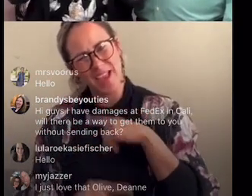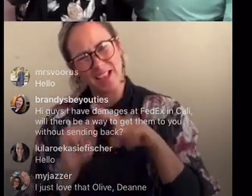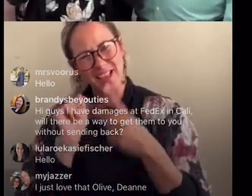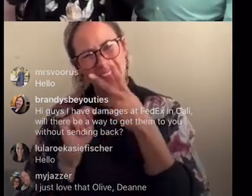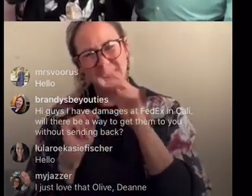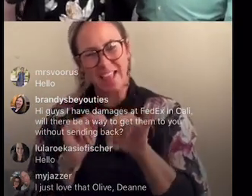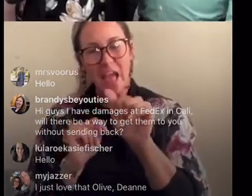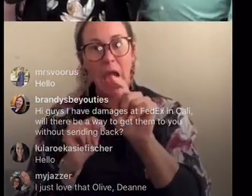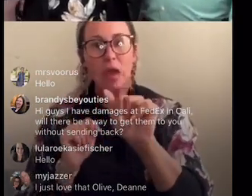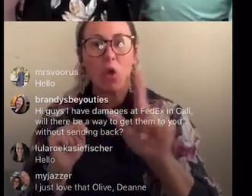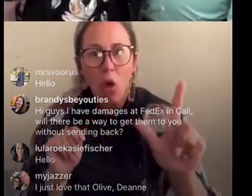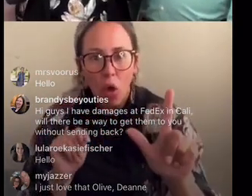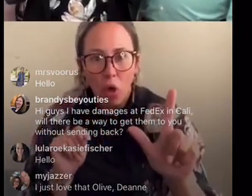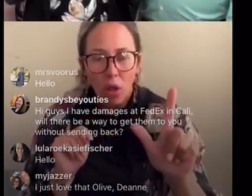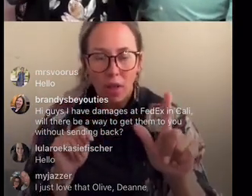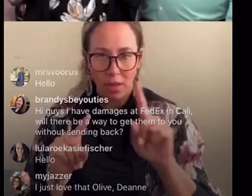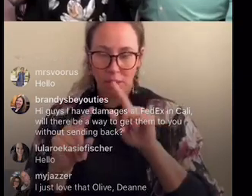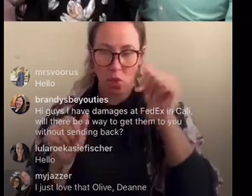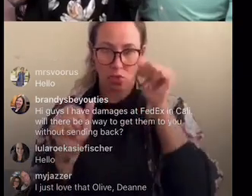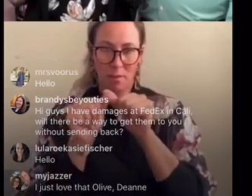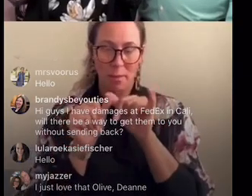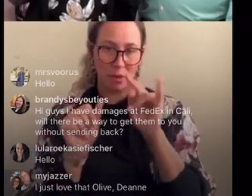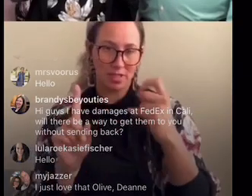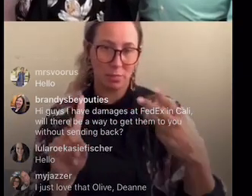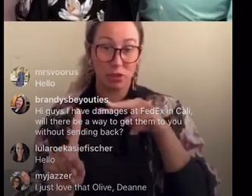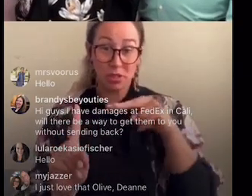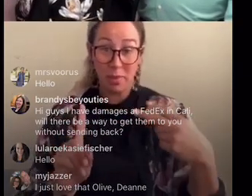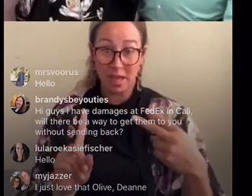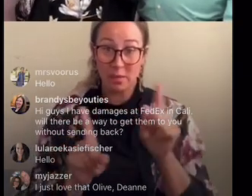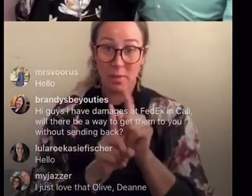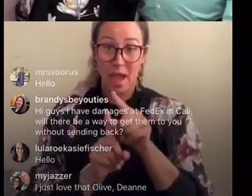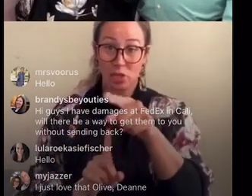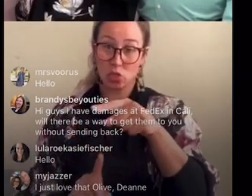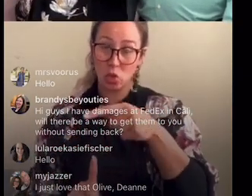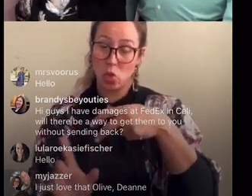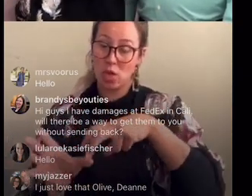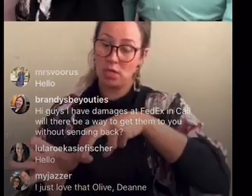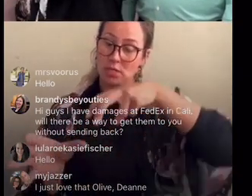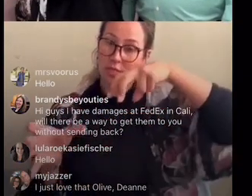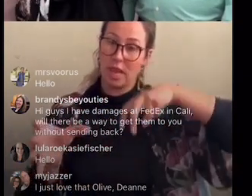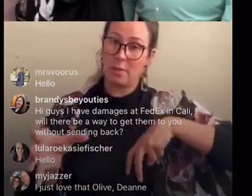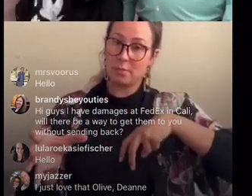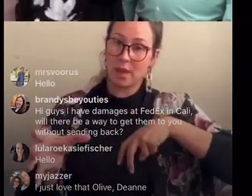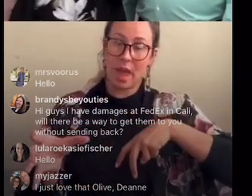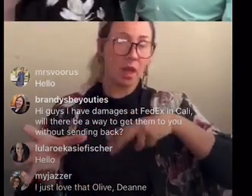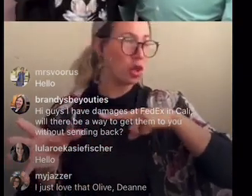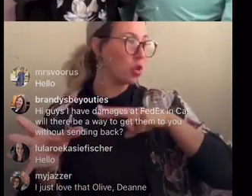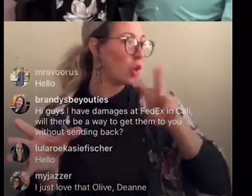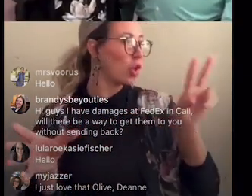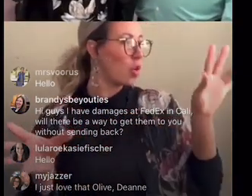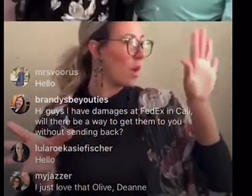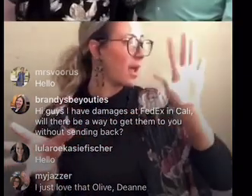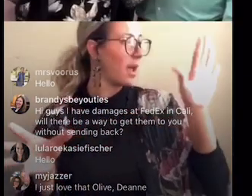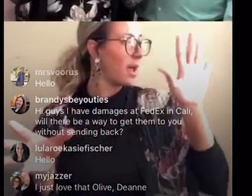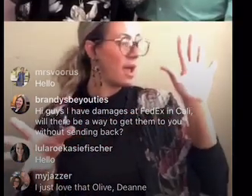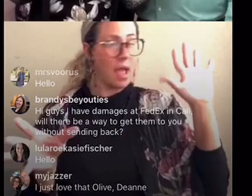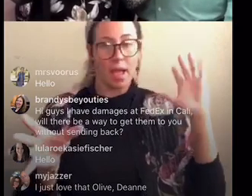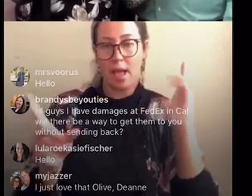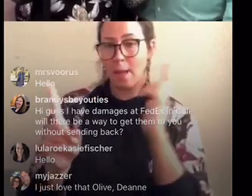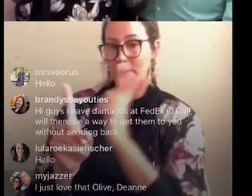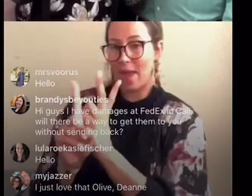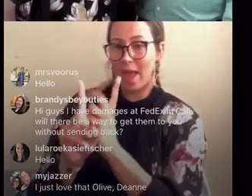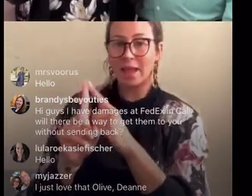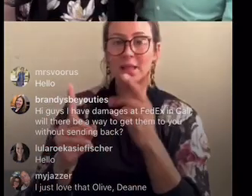at all. Remember, it's all about perspective. And as you stand back or you look away, you come back. It's like a